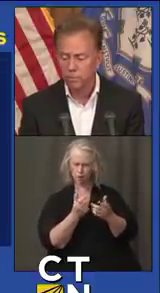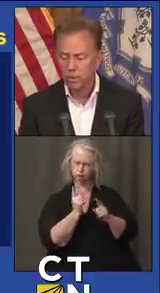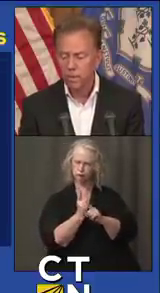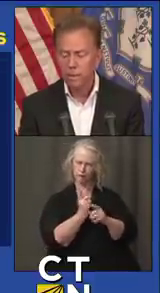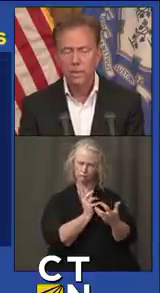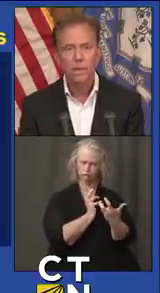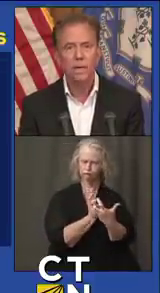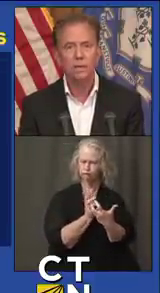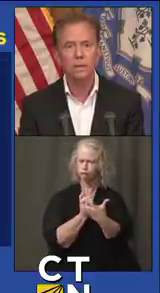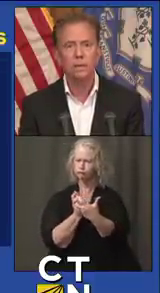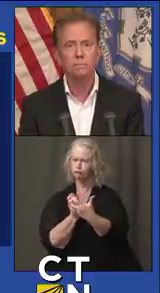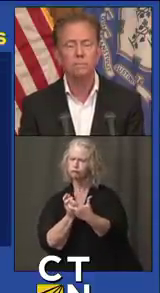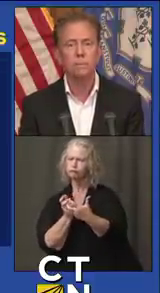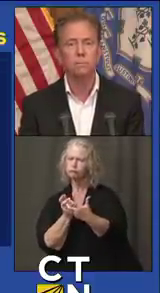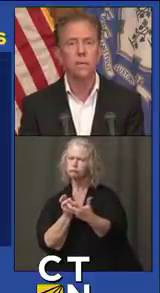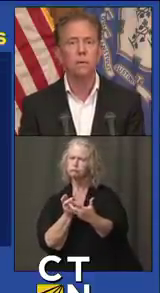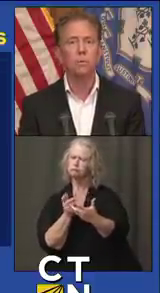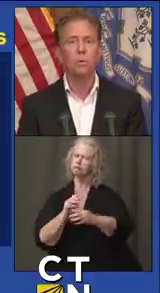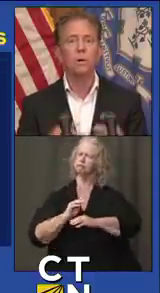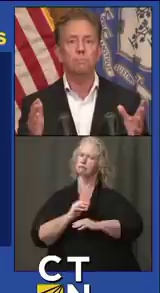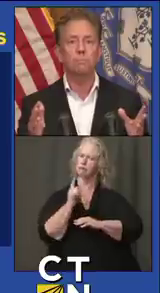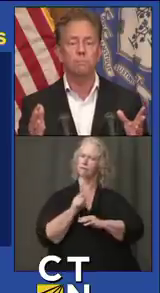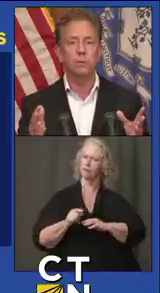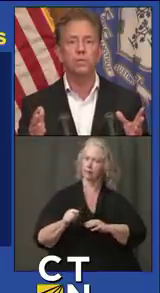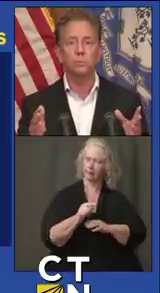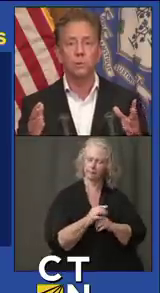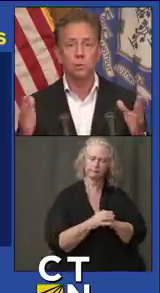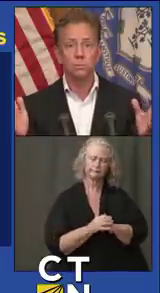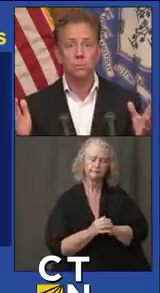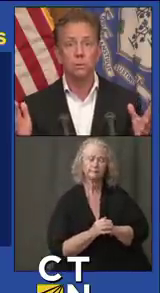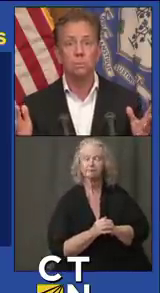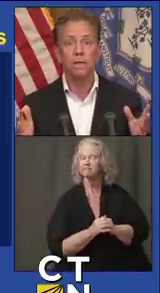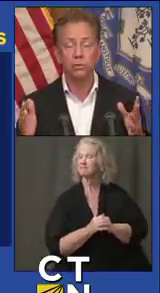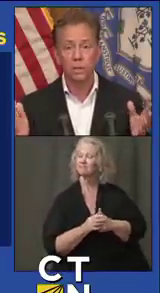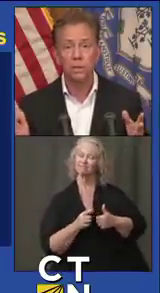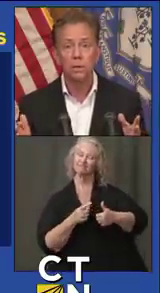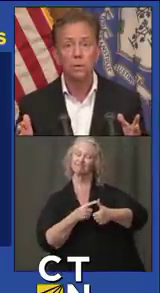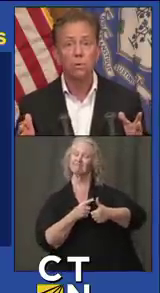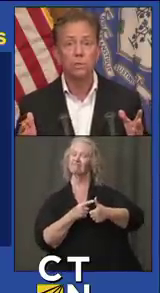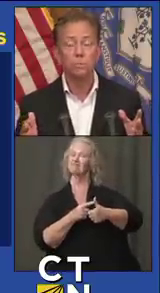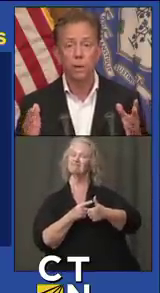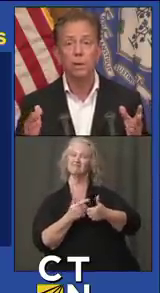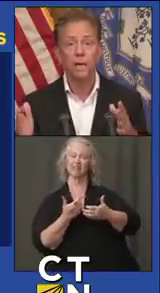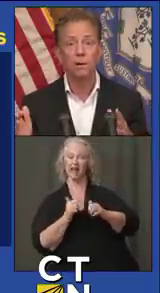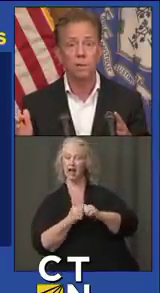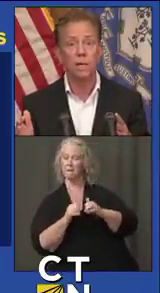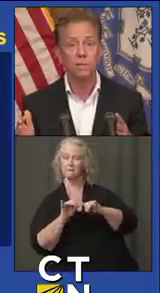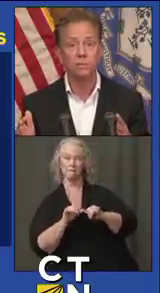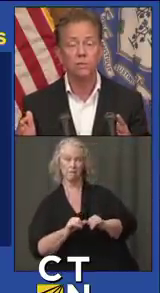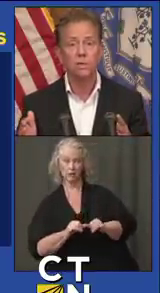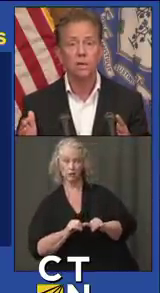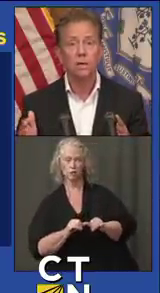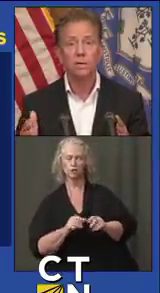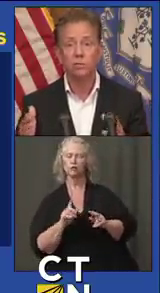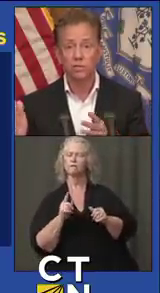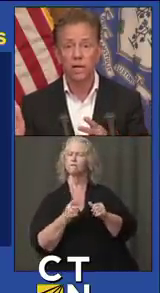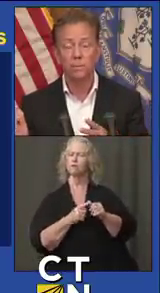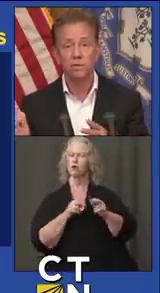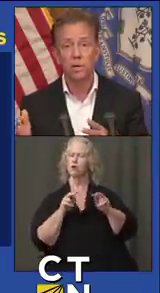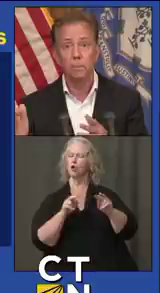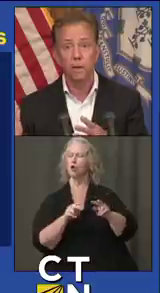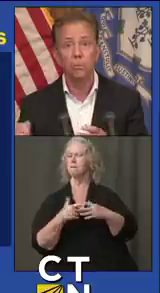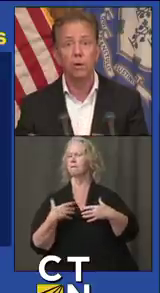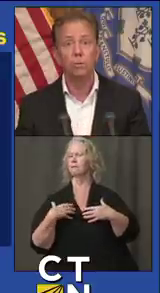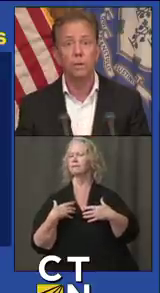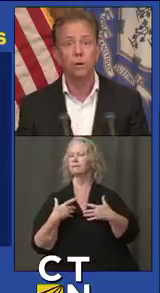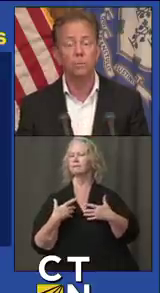you. And my number one principle metric was the public health lens. Just like we